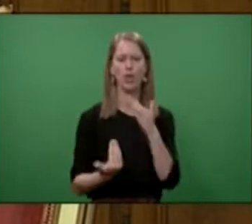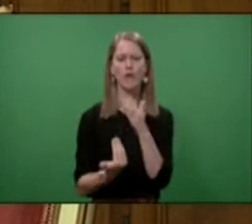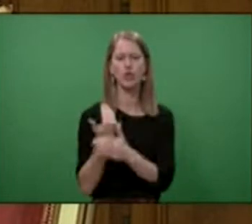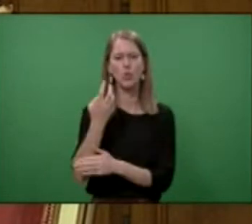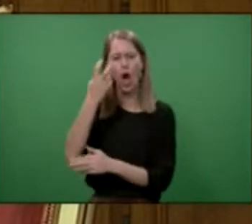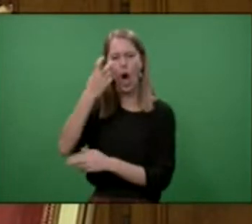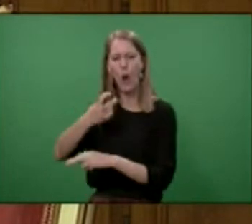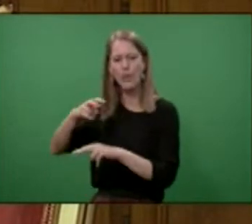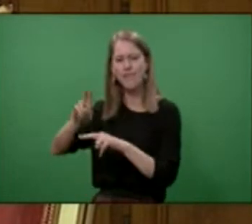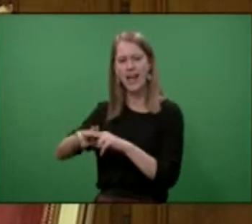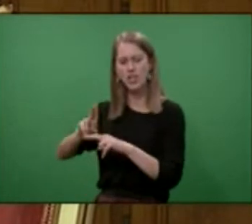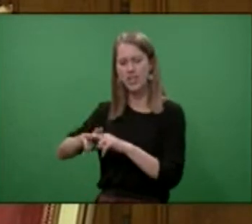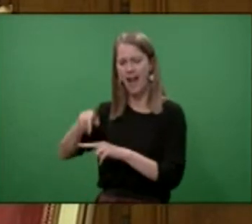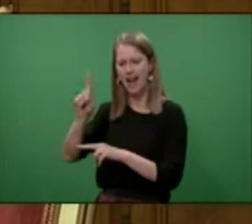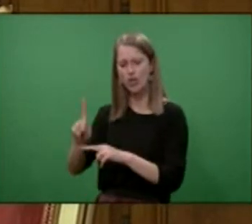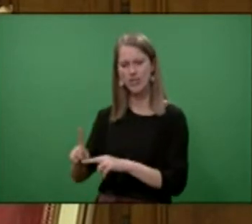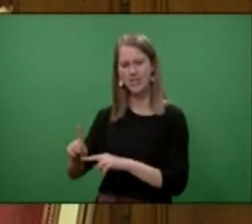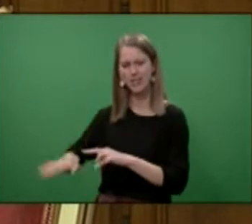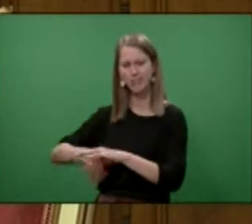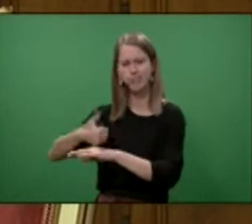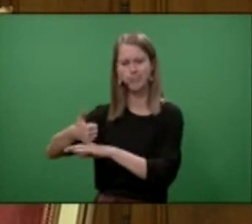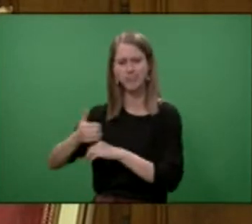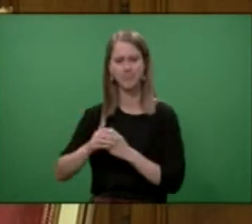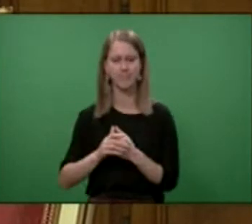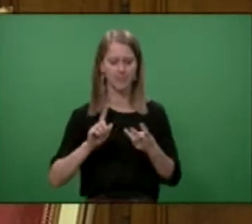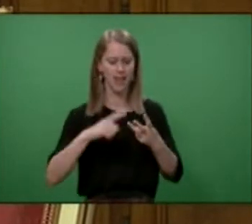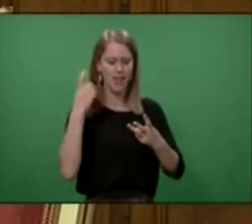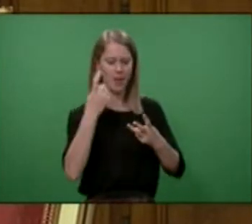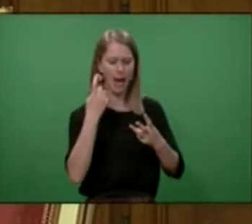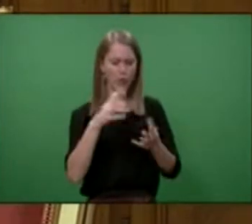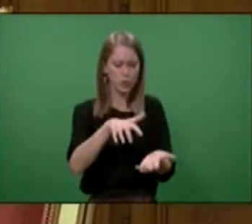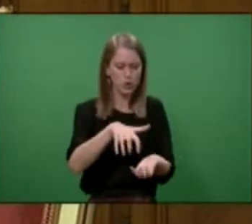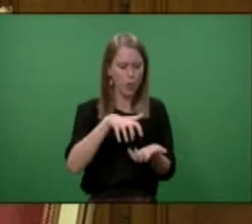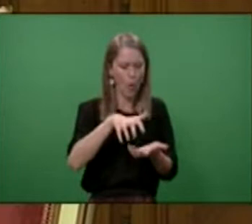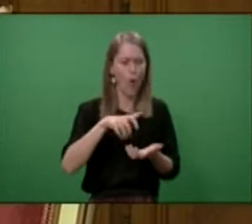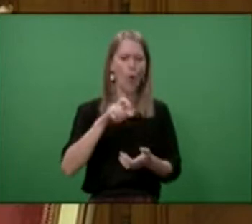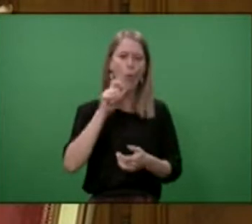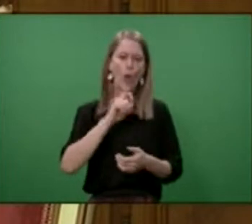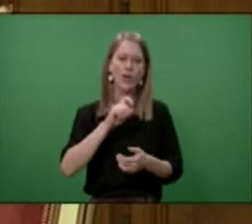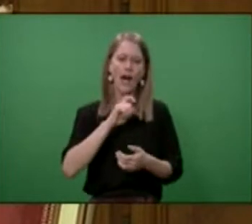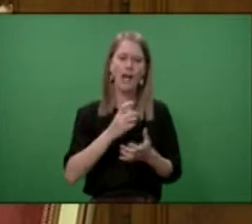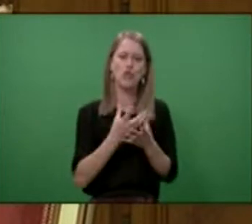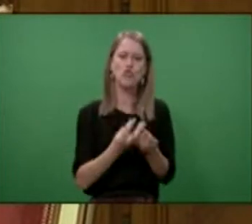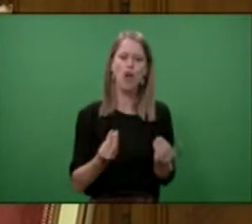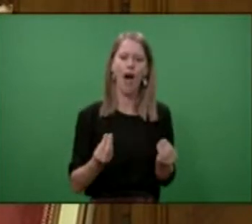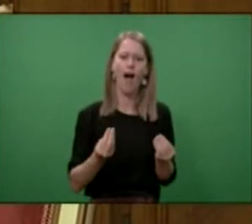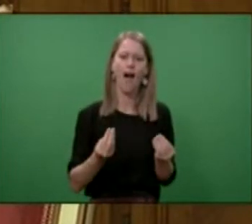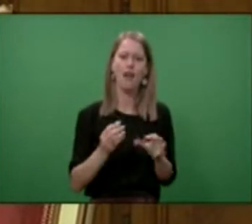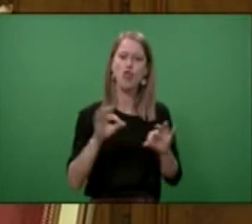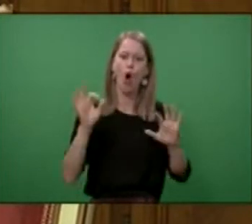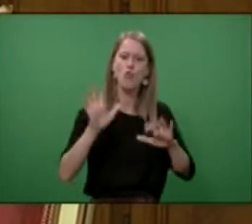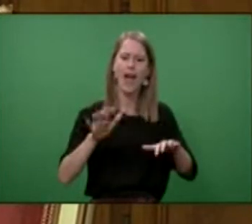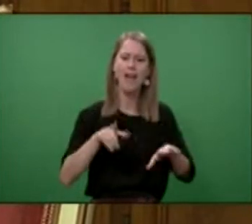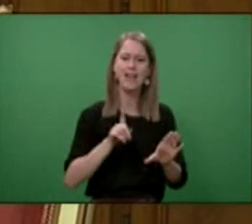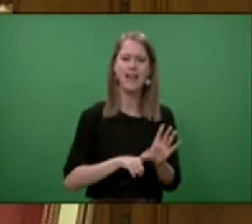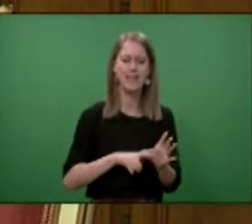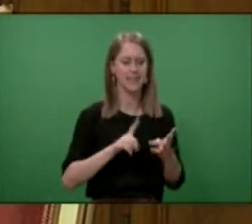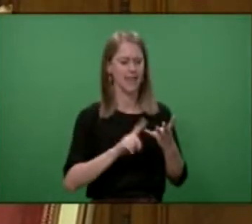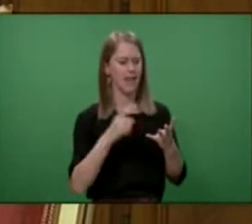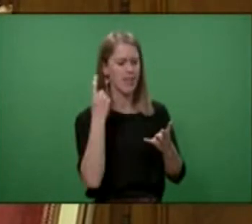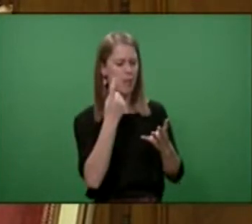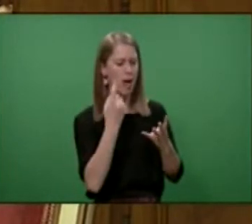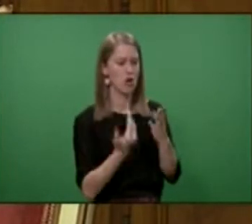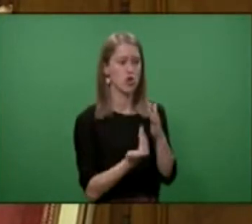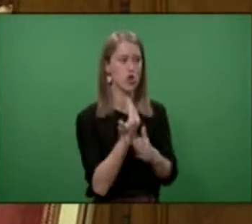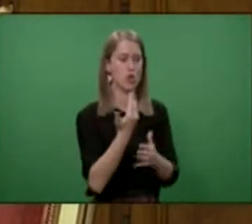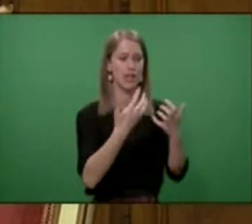electricity, investigate dry year storage options such as pumped hydro, and invest in emerging technologies